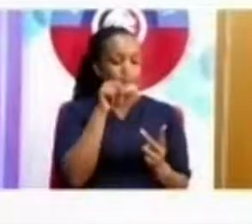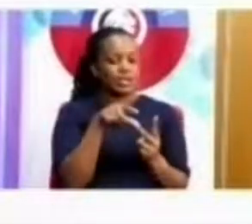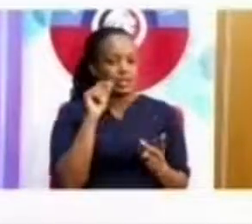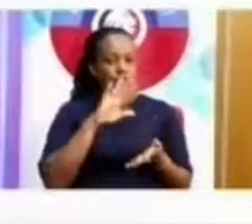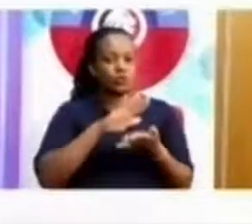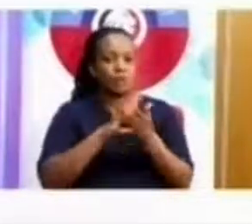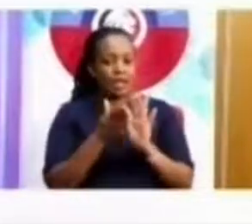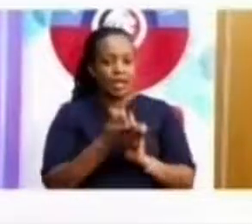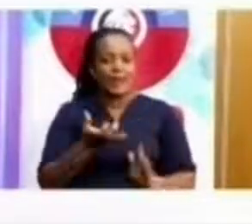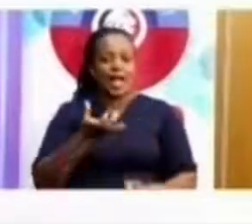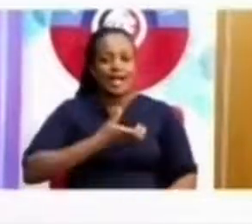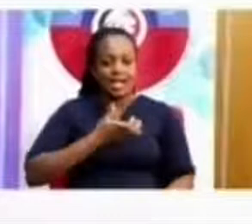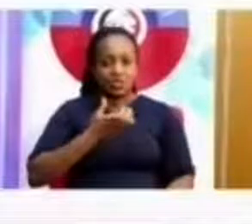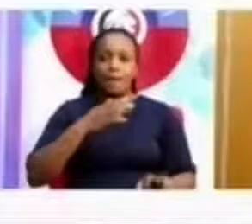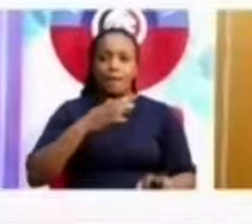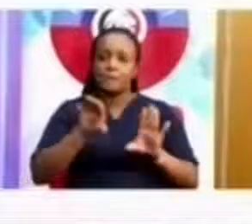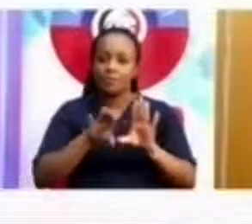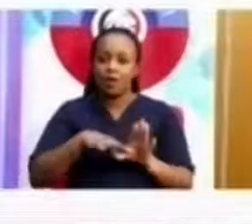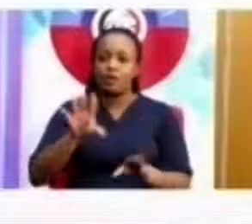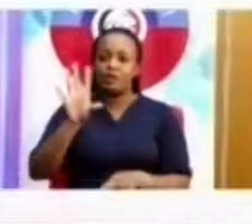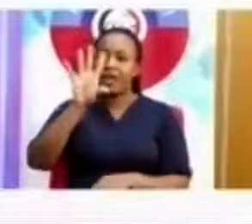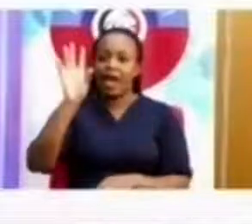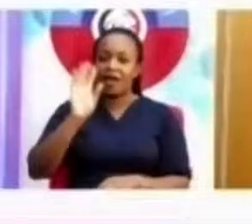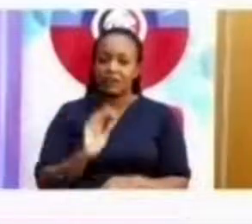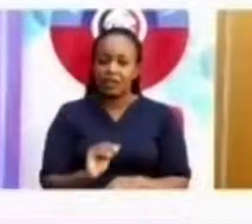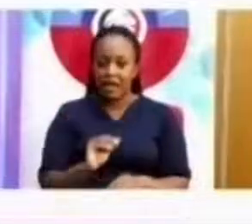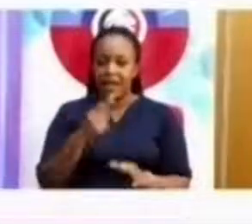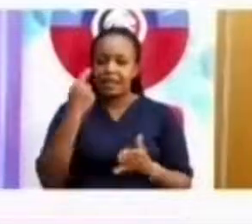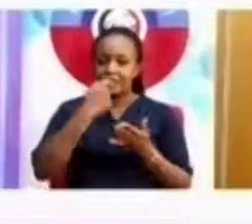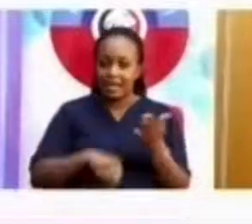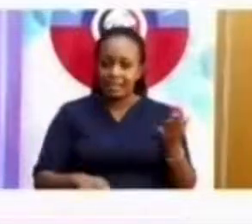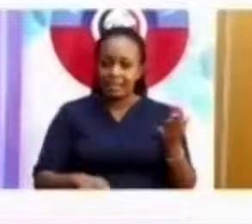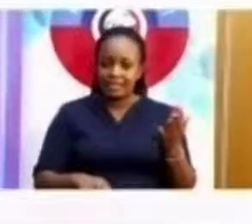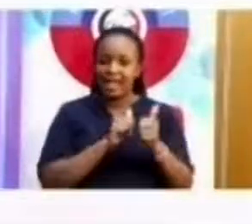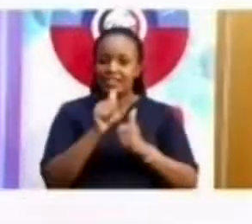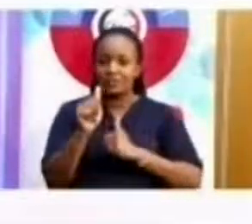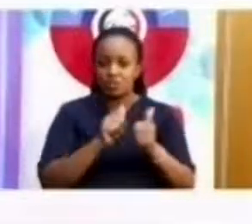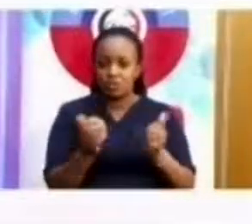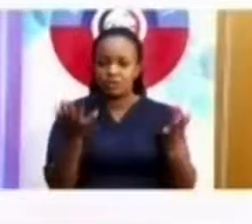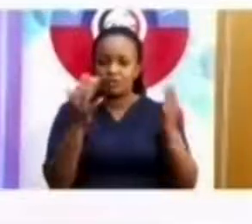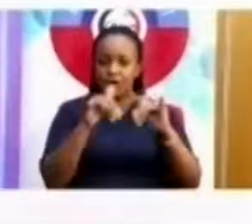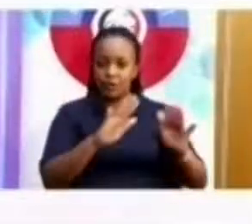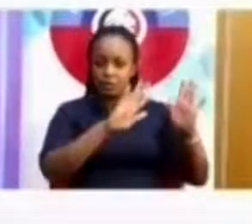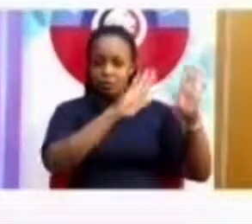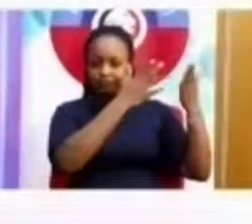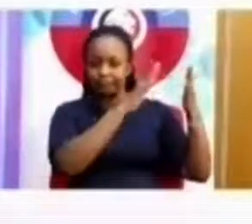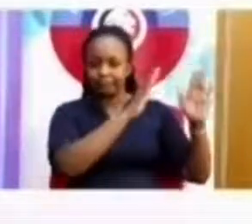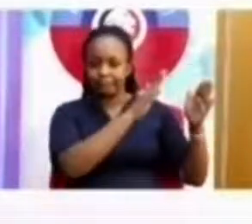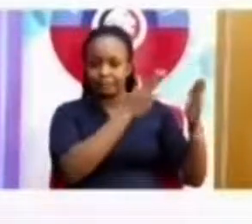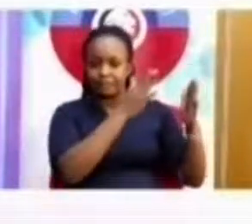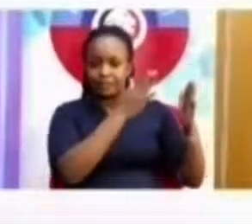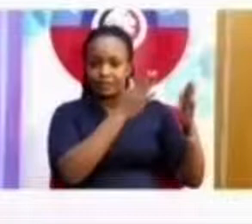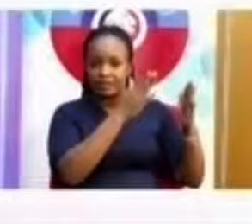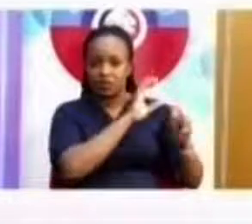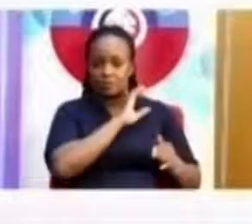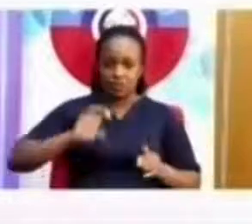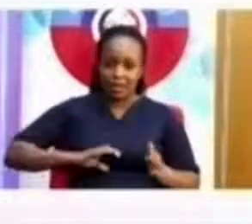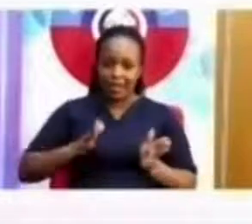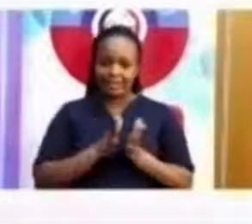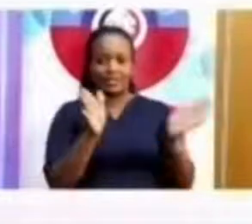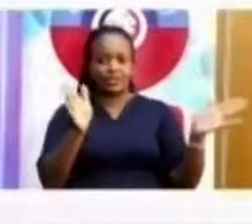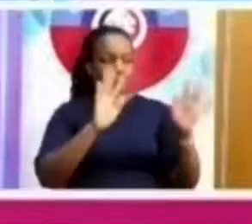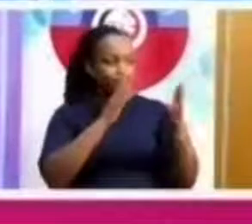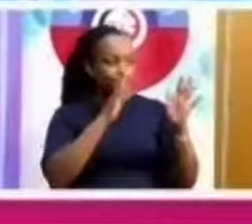member of the African Tax Administration Forum. Let's congratulate Bwana Commissioner General once more. Thank you so